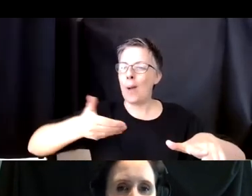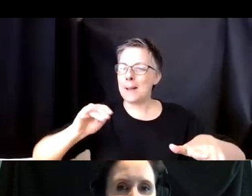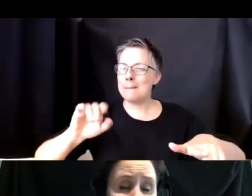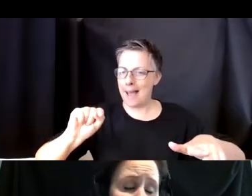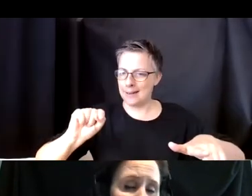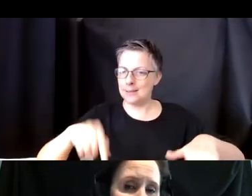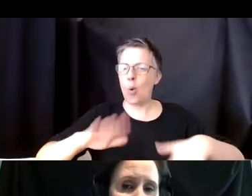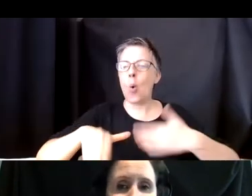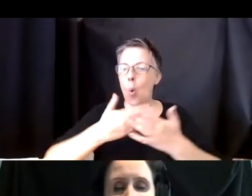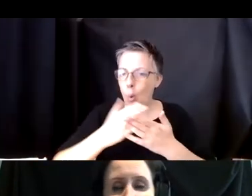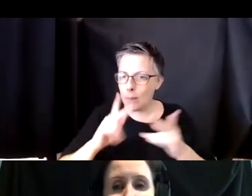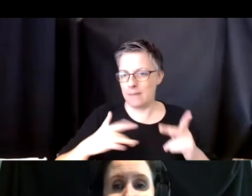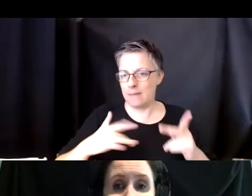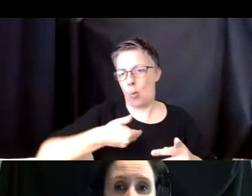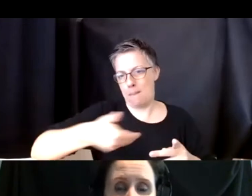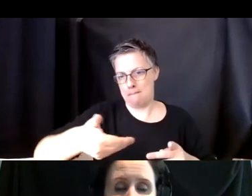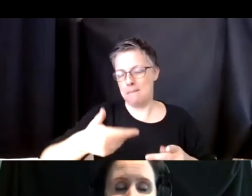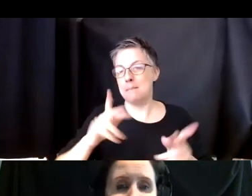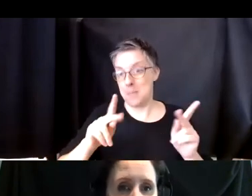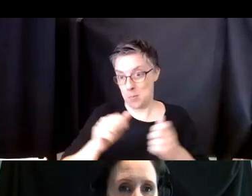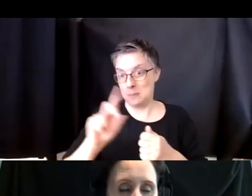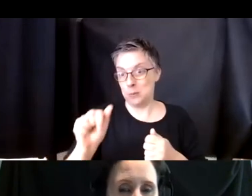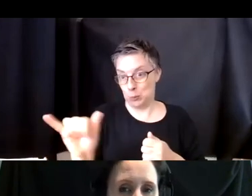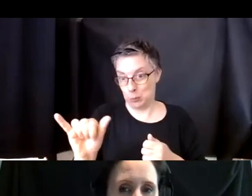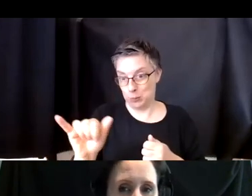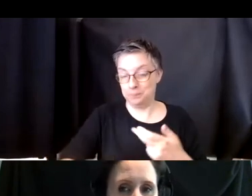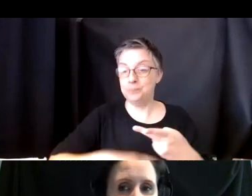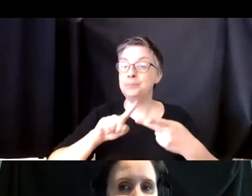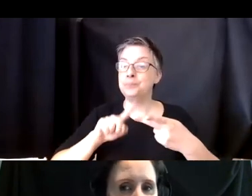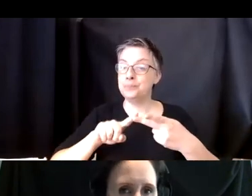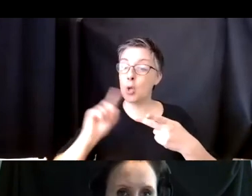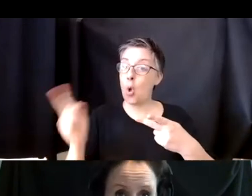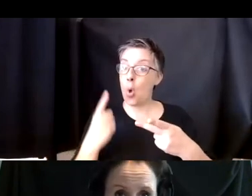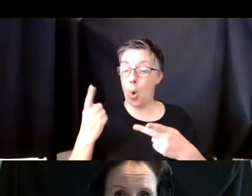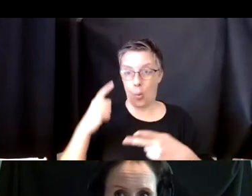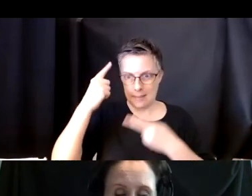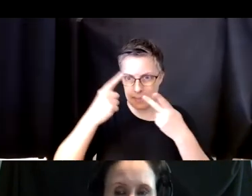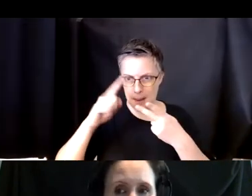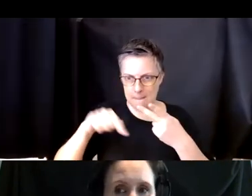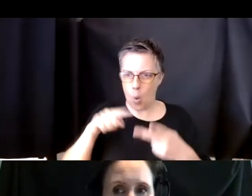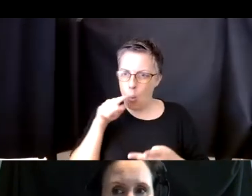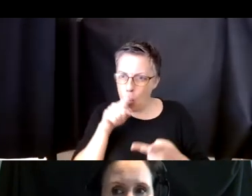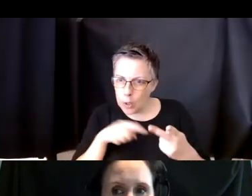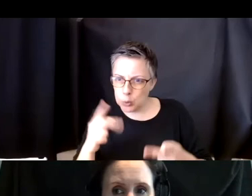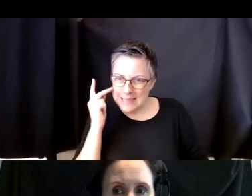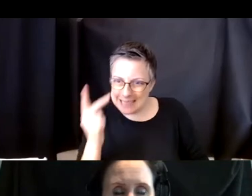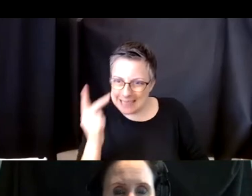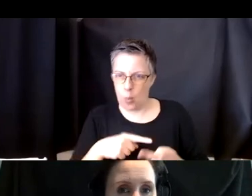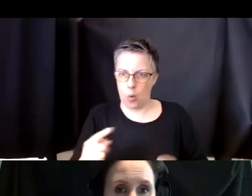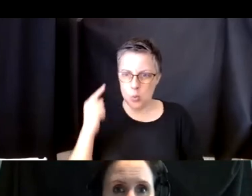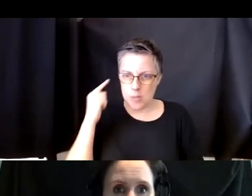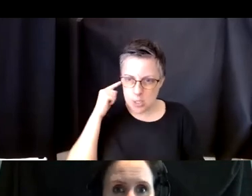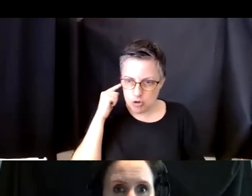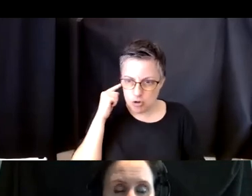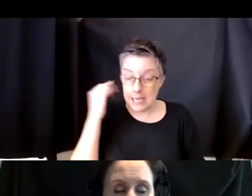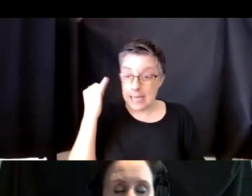with disabilities, feel welcome. 2, always be thinking about, what do you see? What do you hear? If